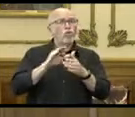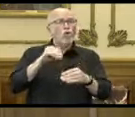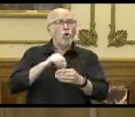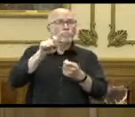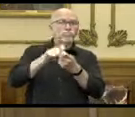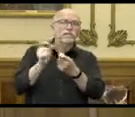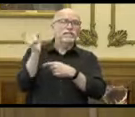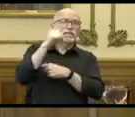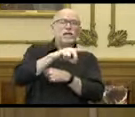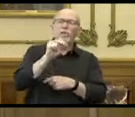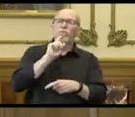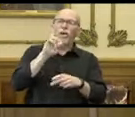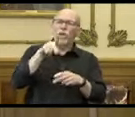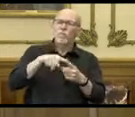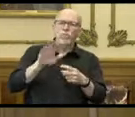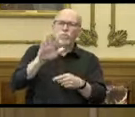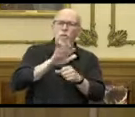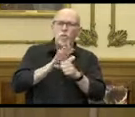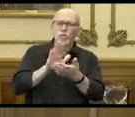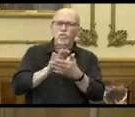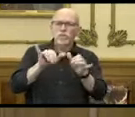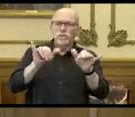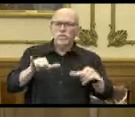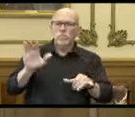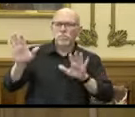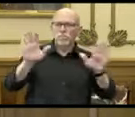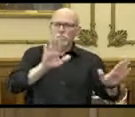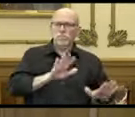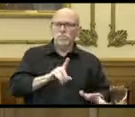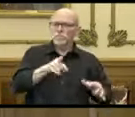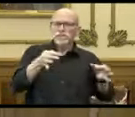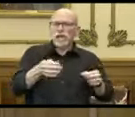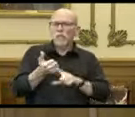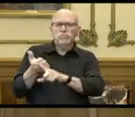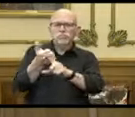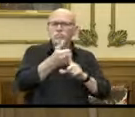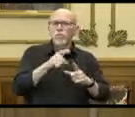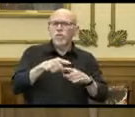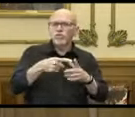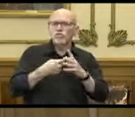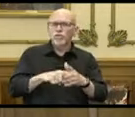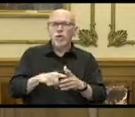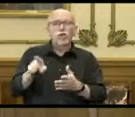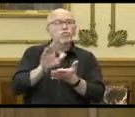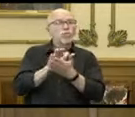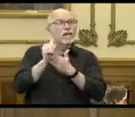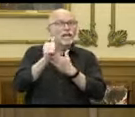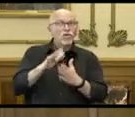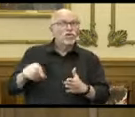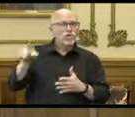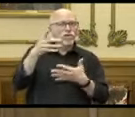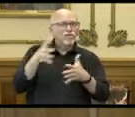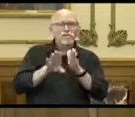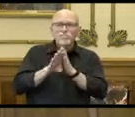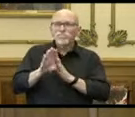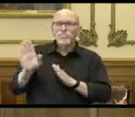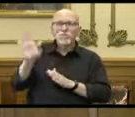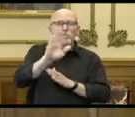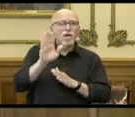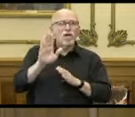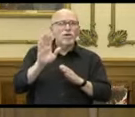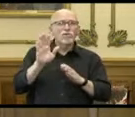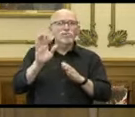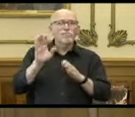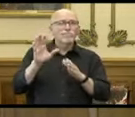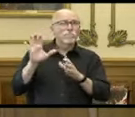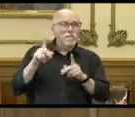to your local school systems. School leaders have developed and adopted excellent return plans.